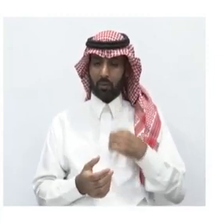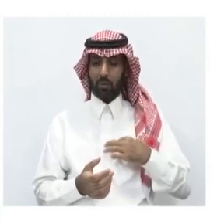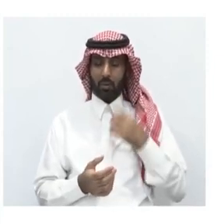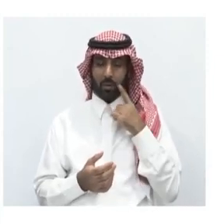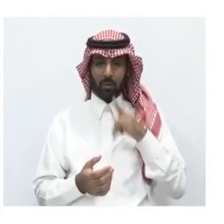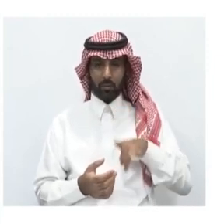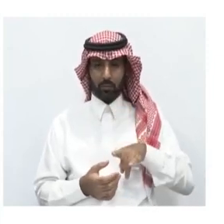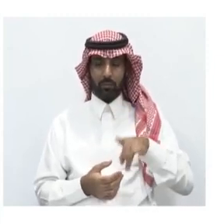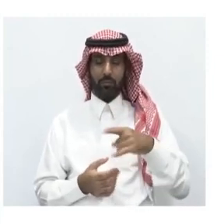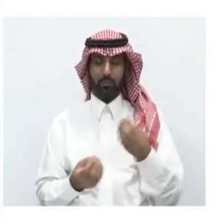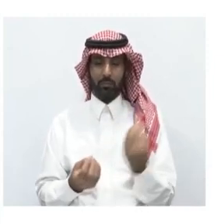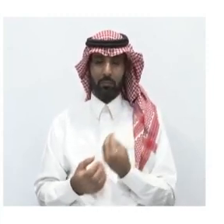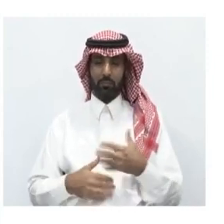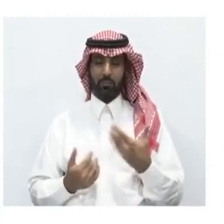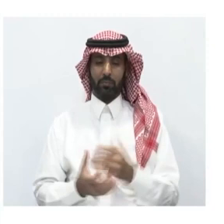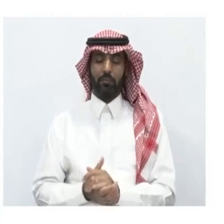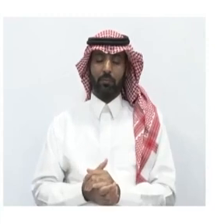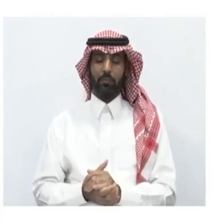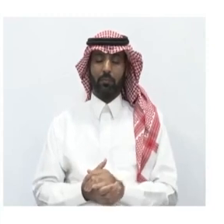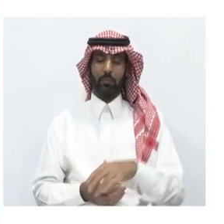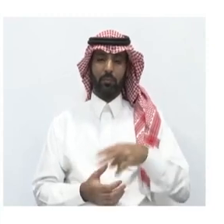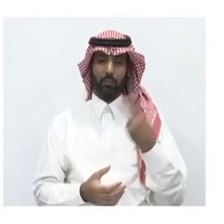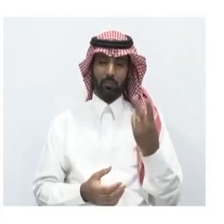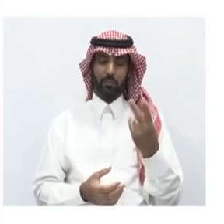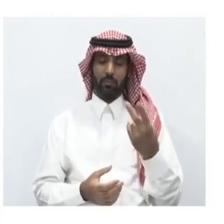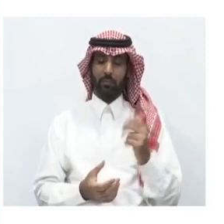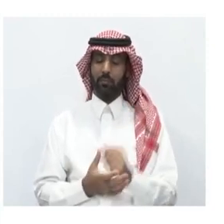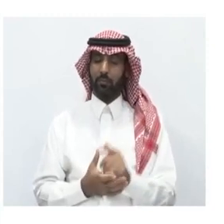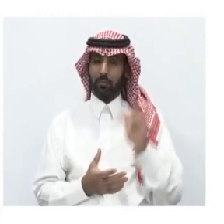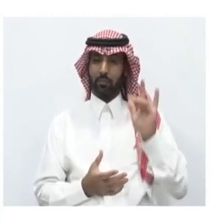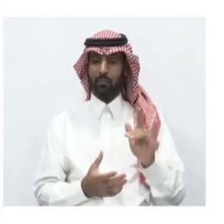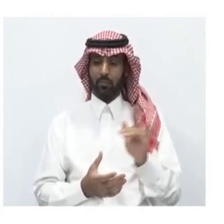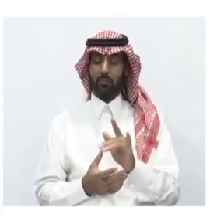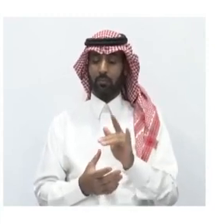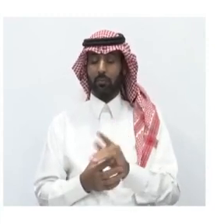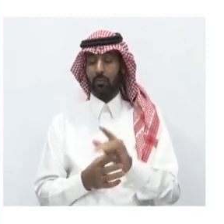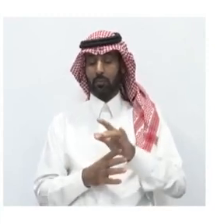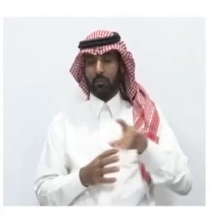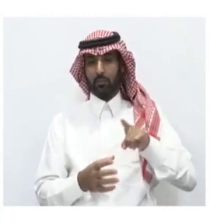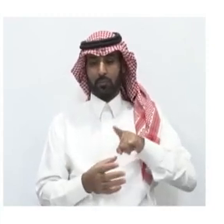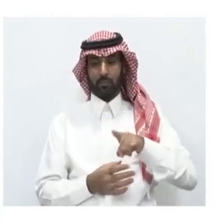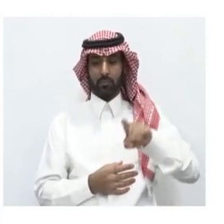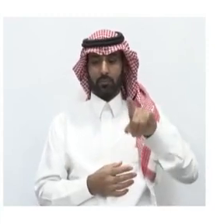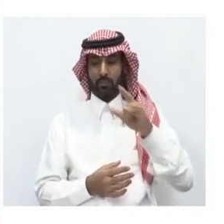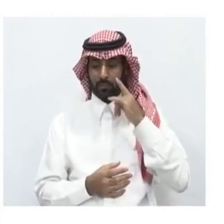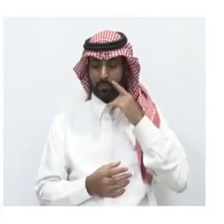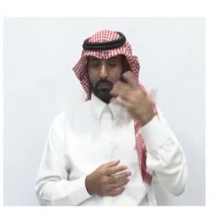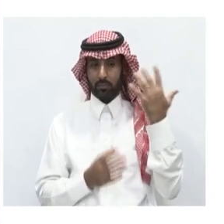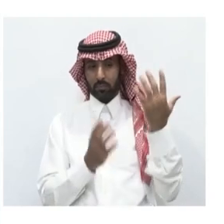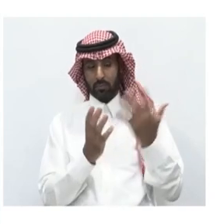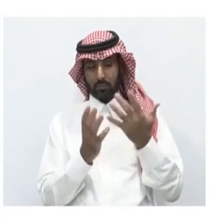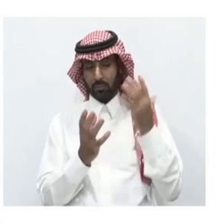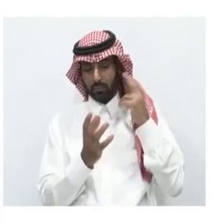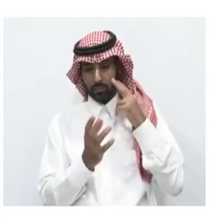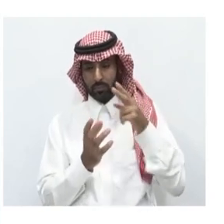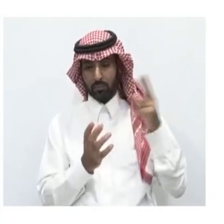of going in a plane. And the second picture here are the seats of the plane. You can see the windows here. Also, you